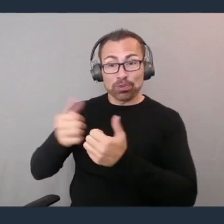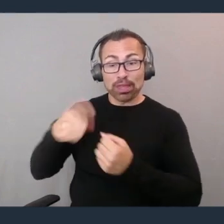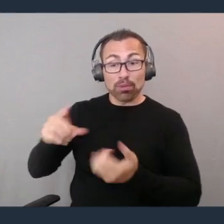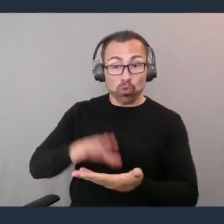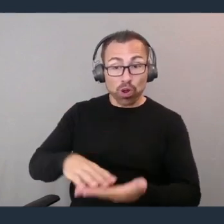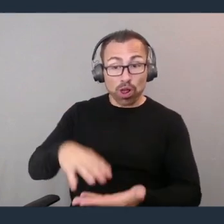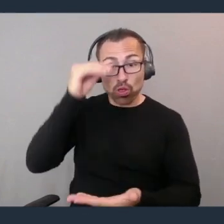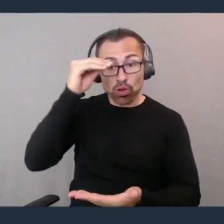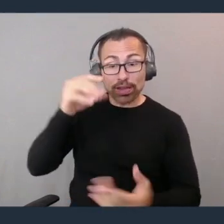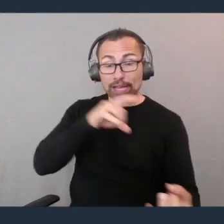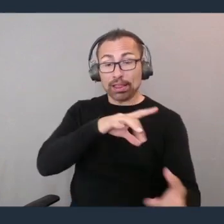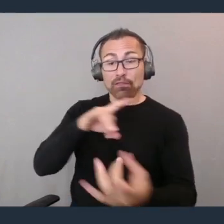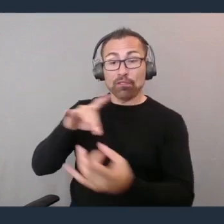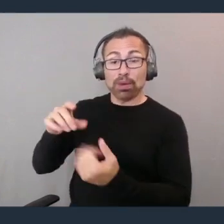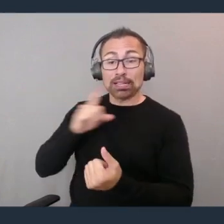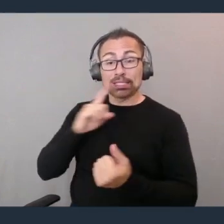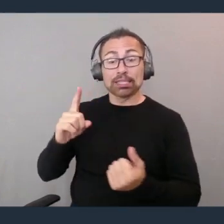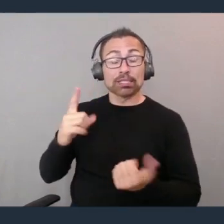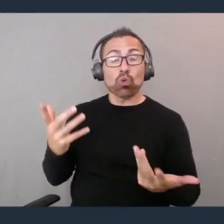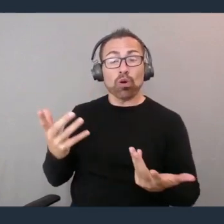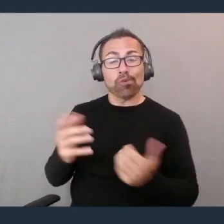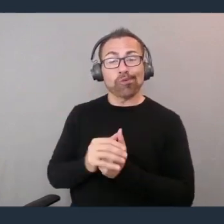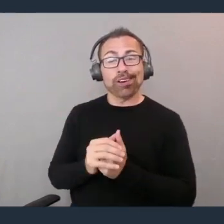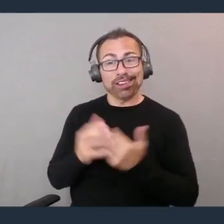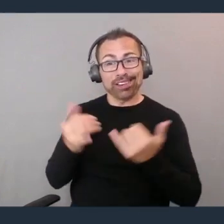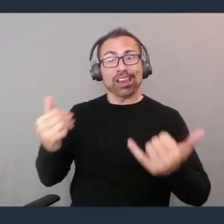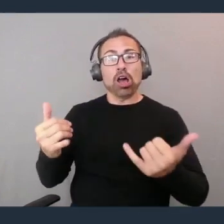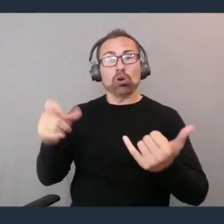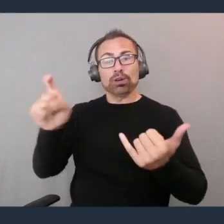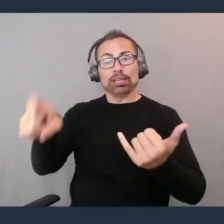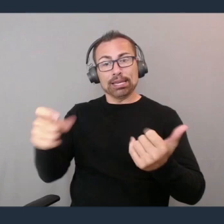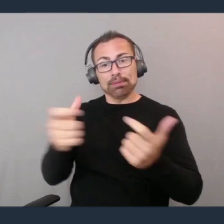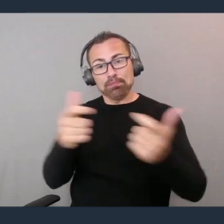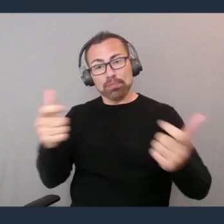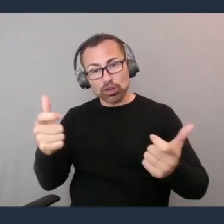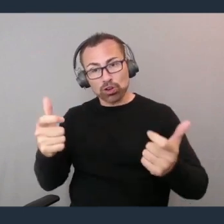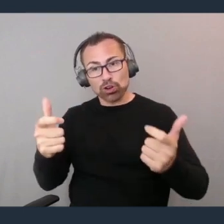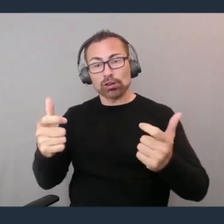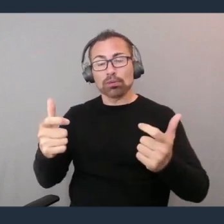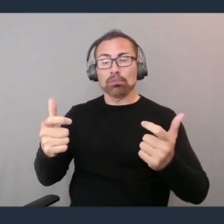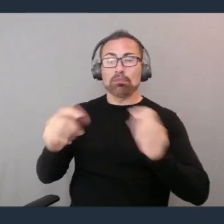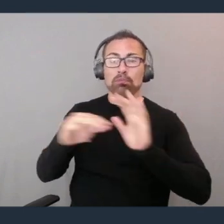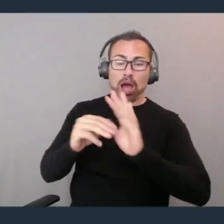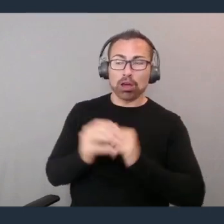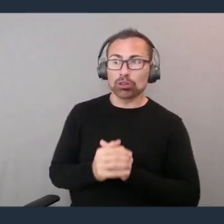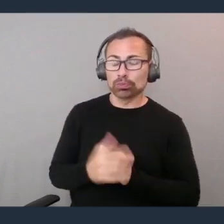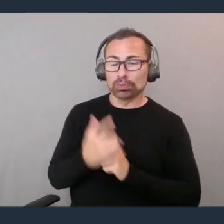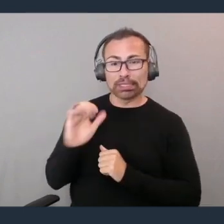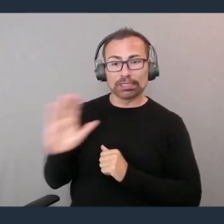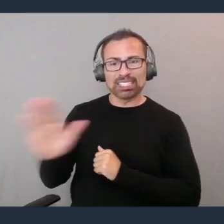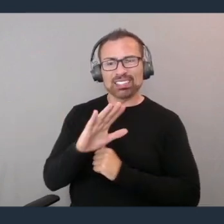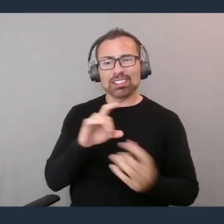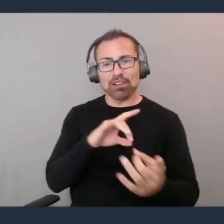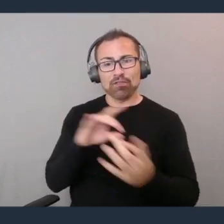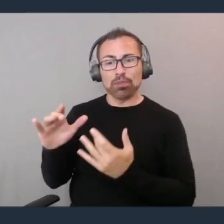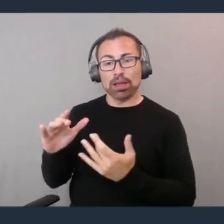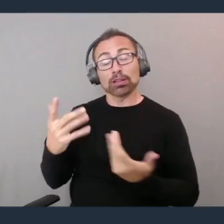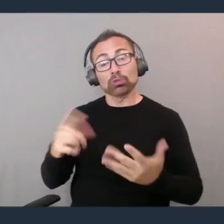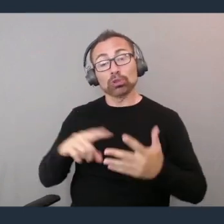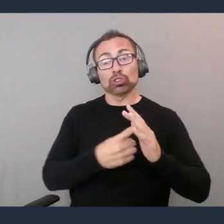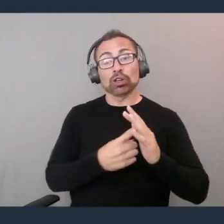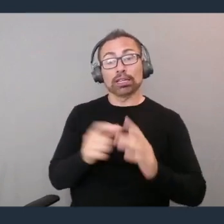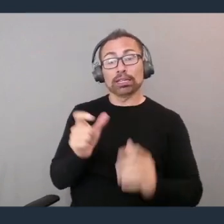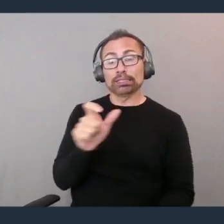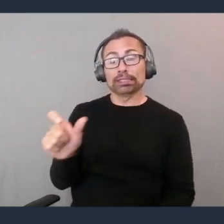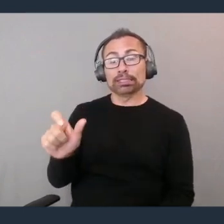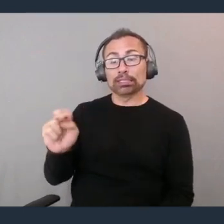leading to bigger, larger models. So then last year we announced, kind of based on that feedback, Tier N1 instances, which were built